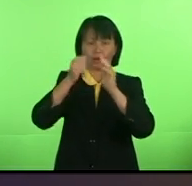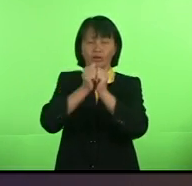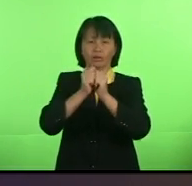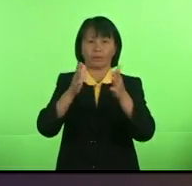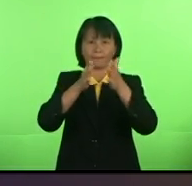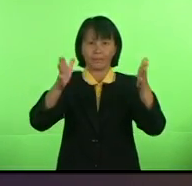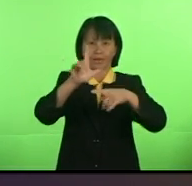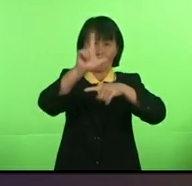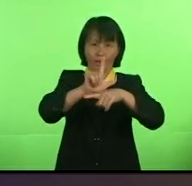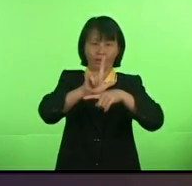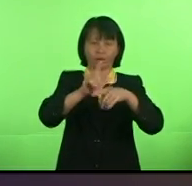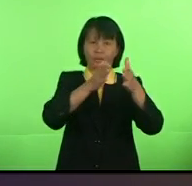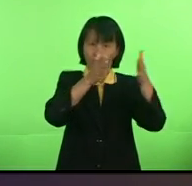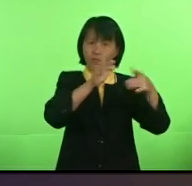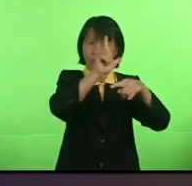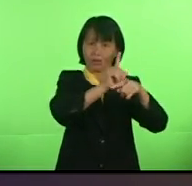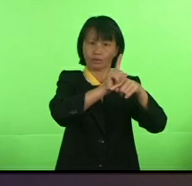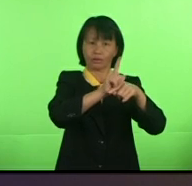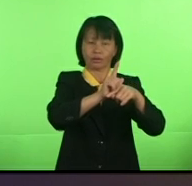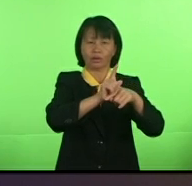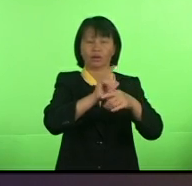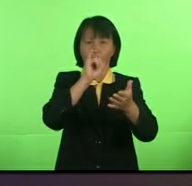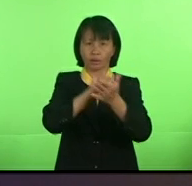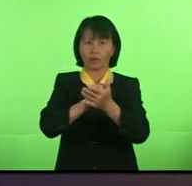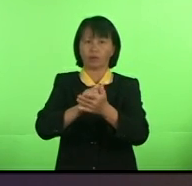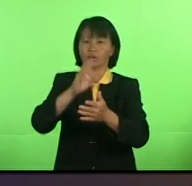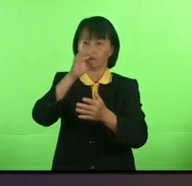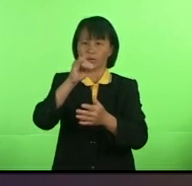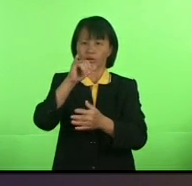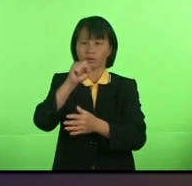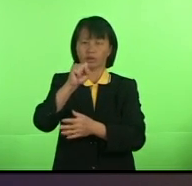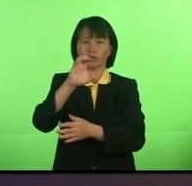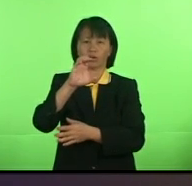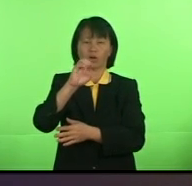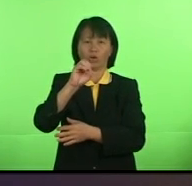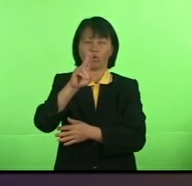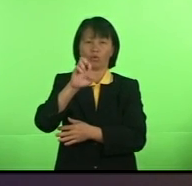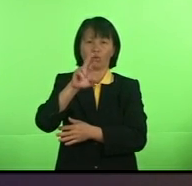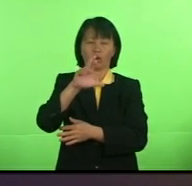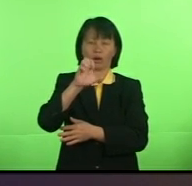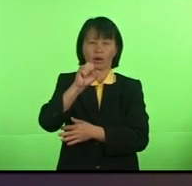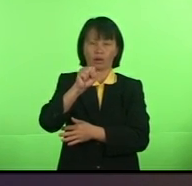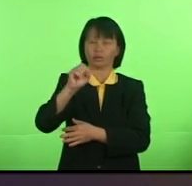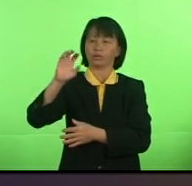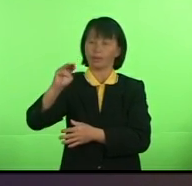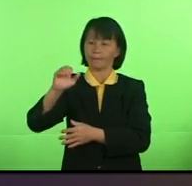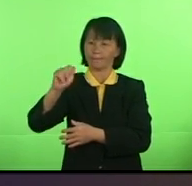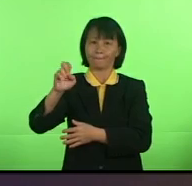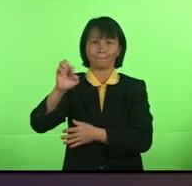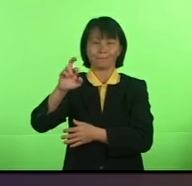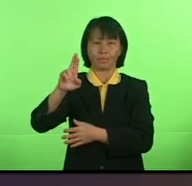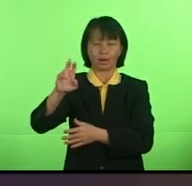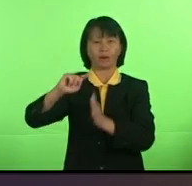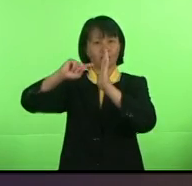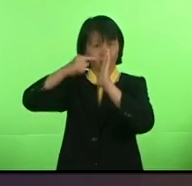letters, So therefore, these discourse markers are usually positioned at the start of a phrase or at